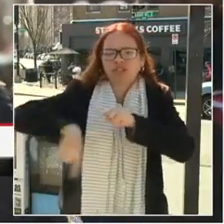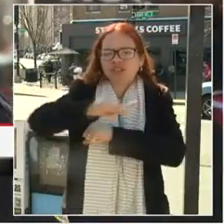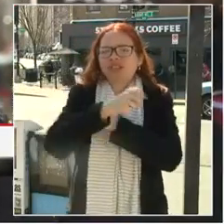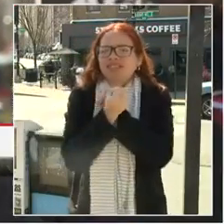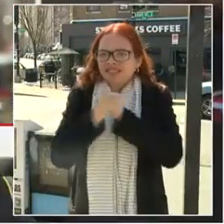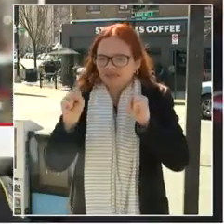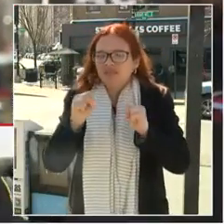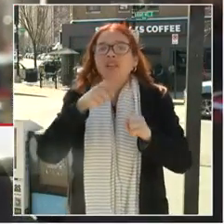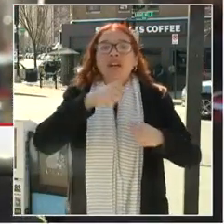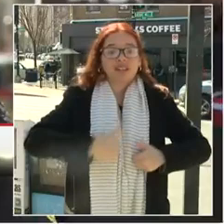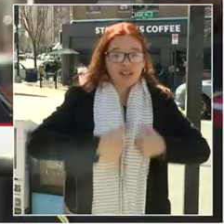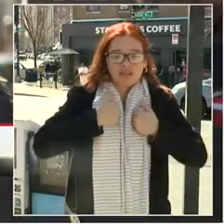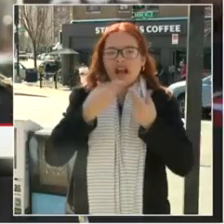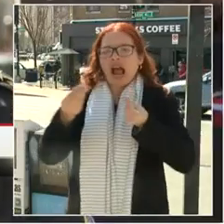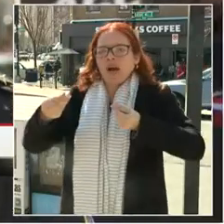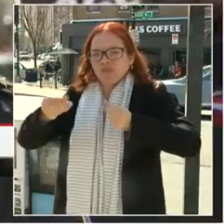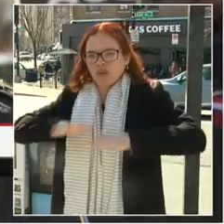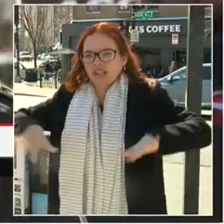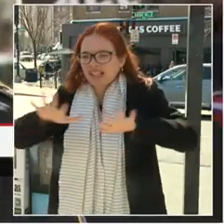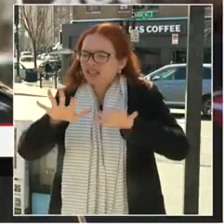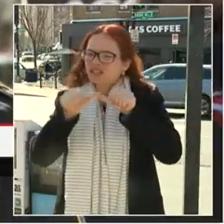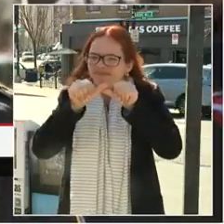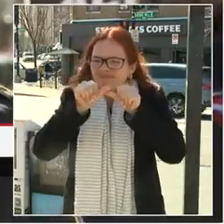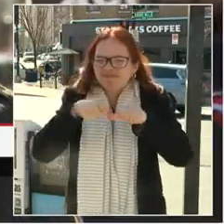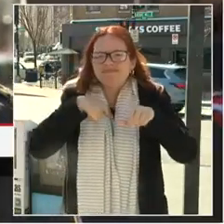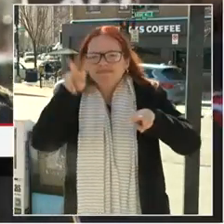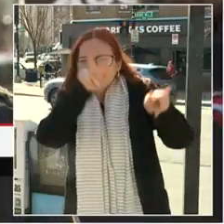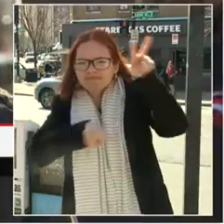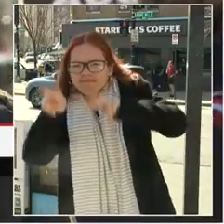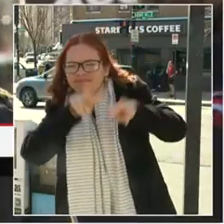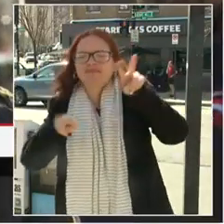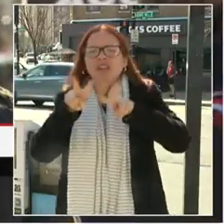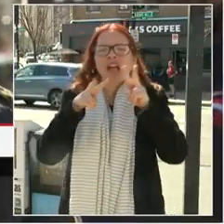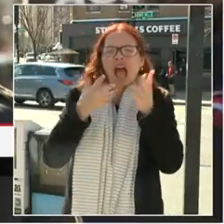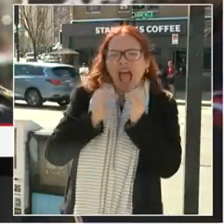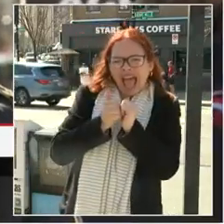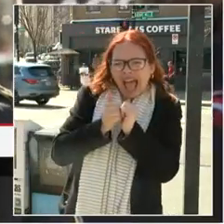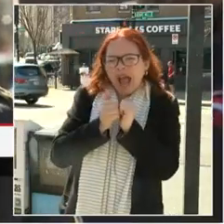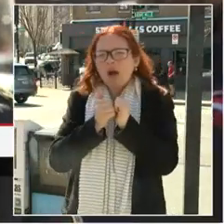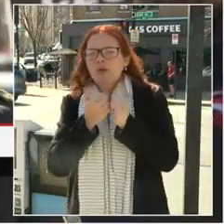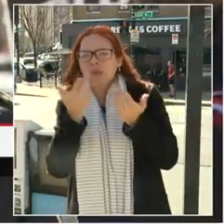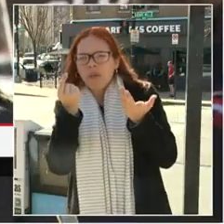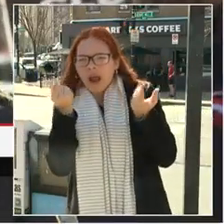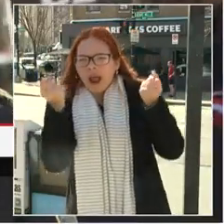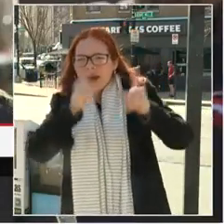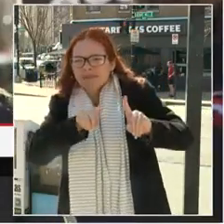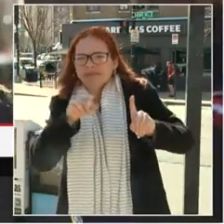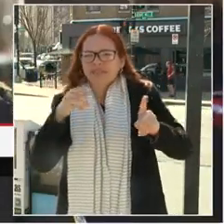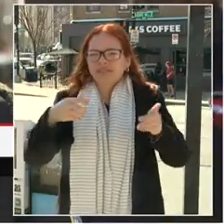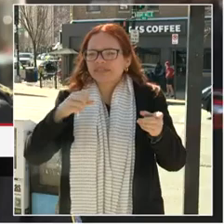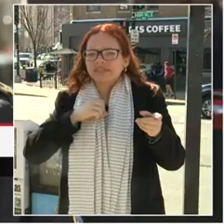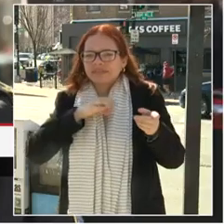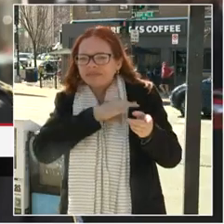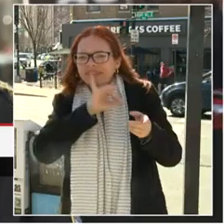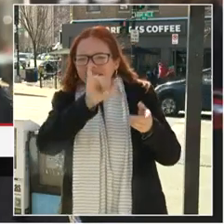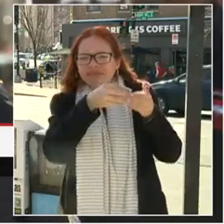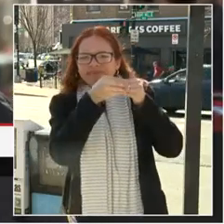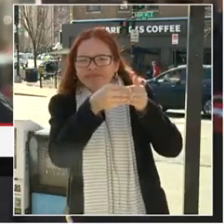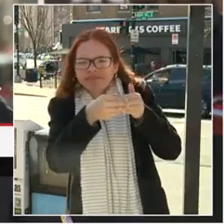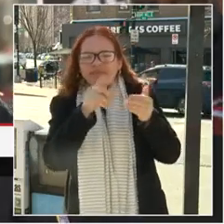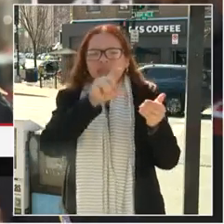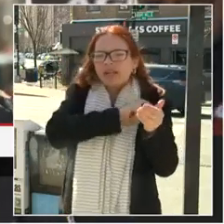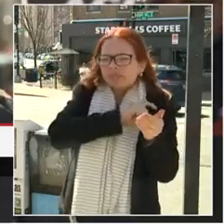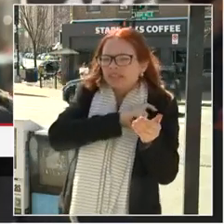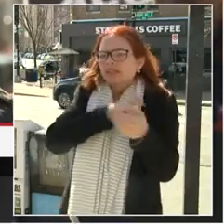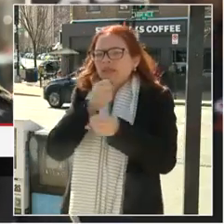is constantly assessing our staffing along with crime trends, utilizing intelligence-led policing to put our